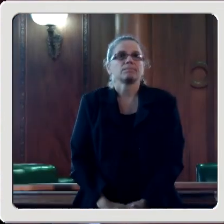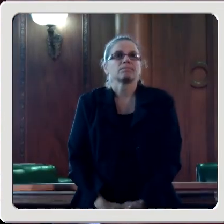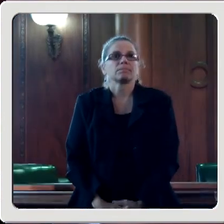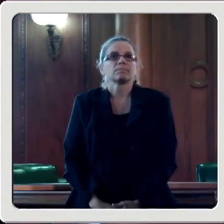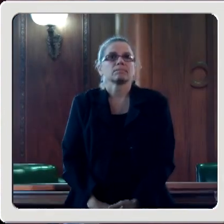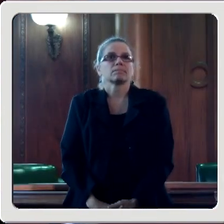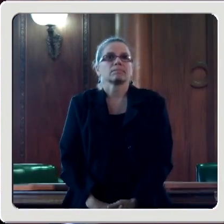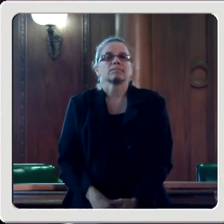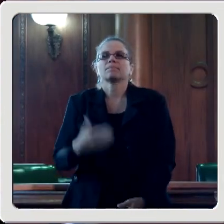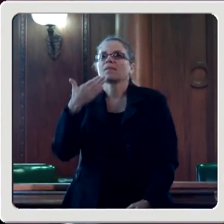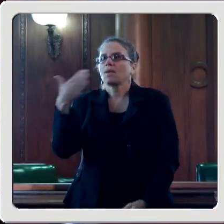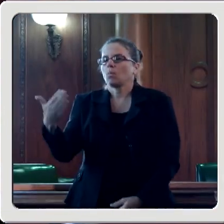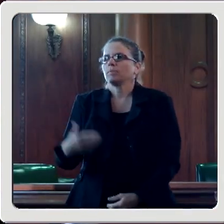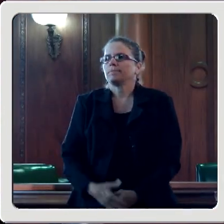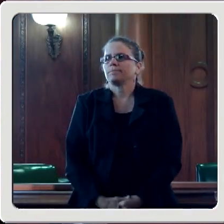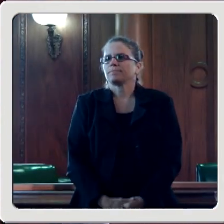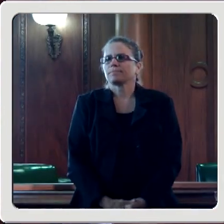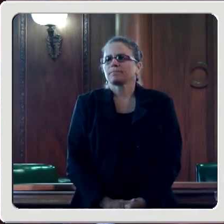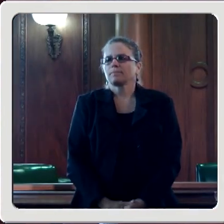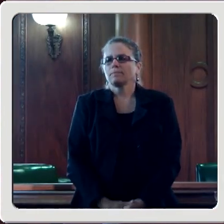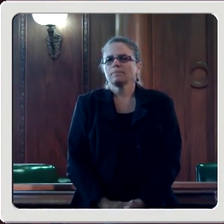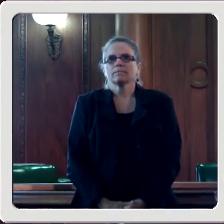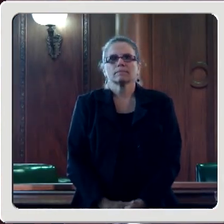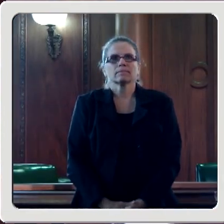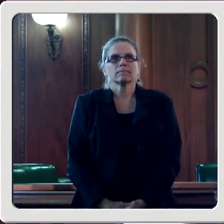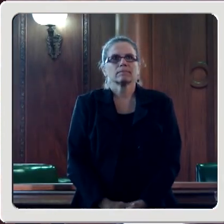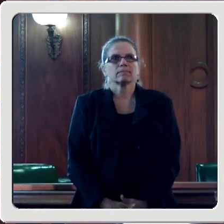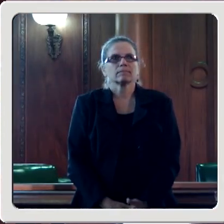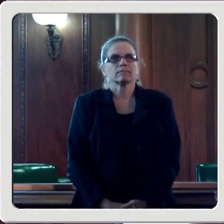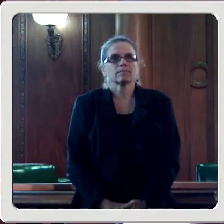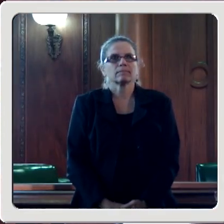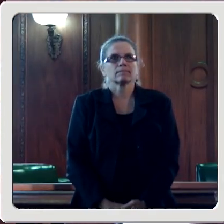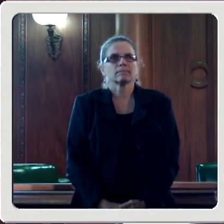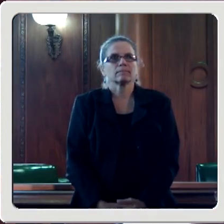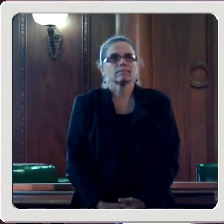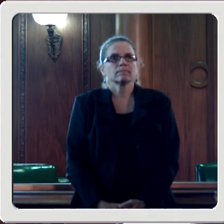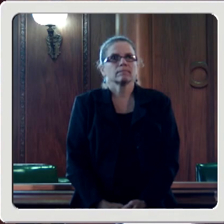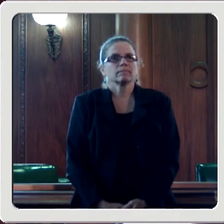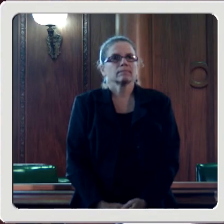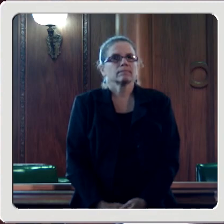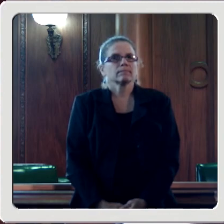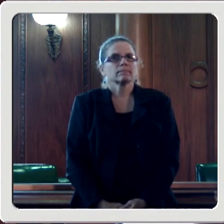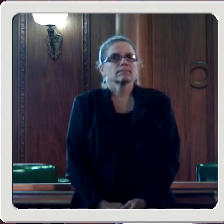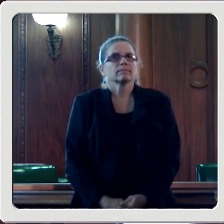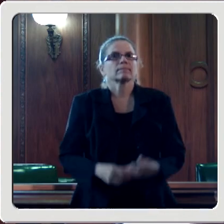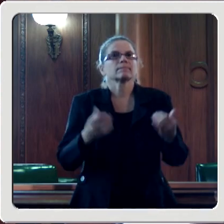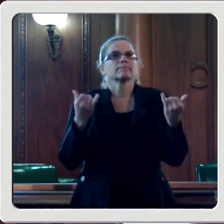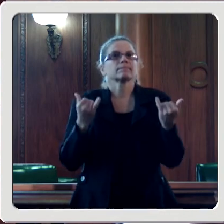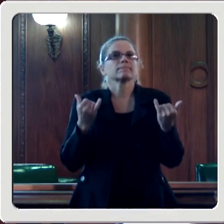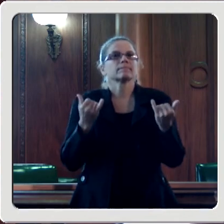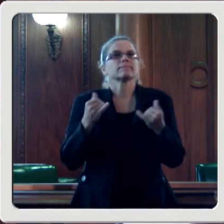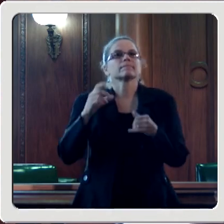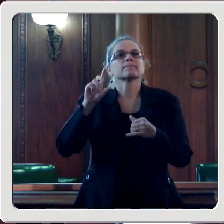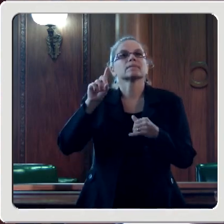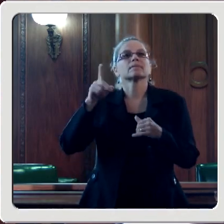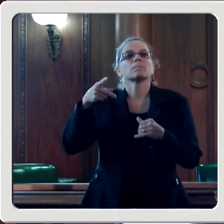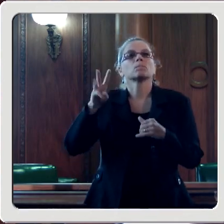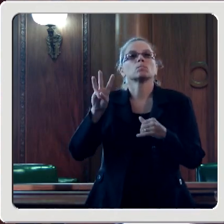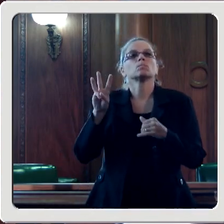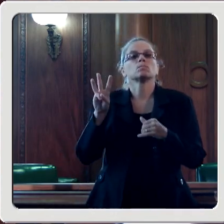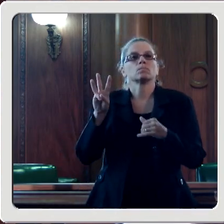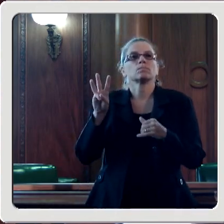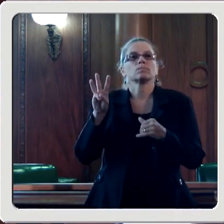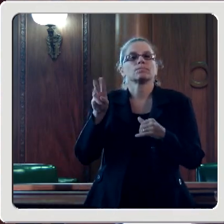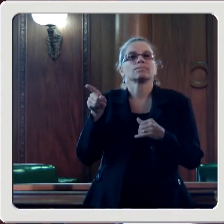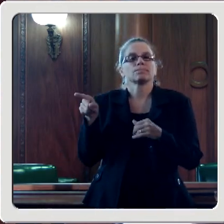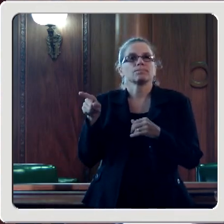Thank you, Pat, for your continued efforts. And now the Department of Public Works Director Chris Signoli, he